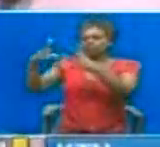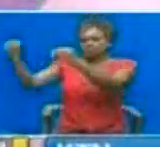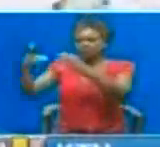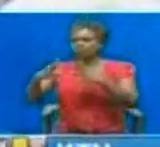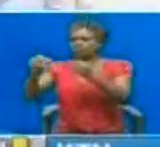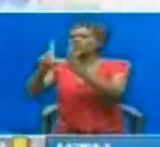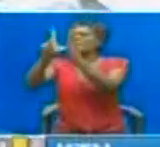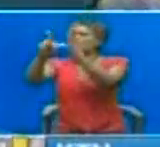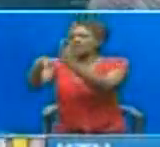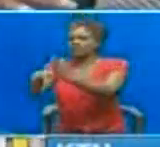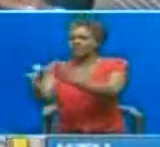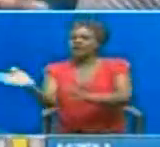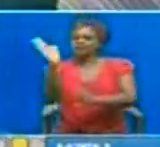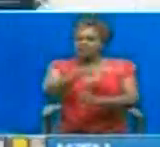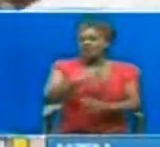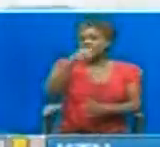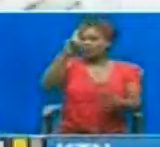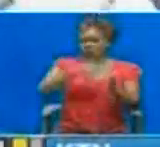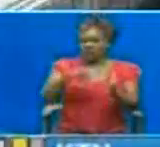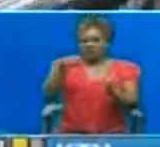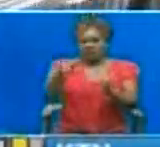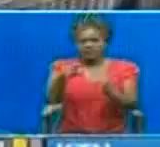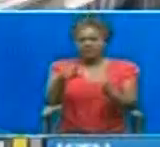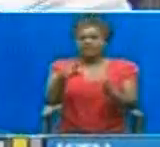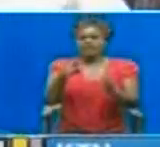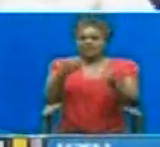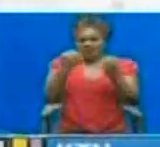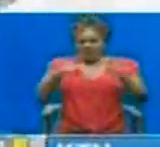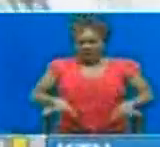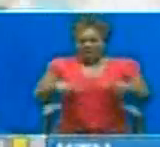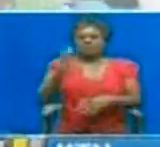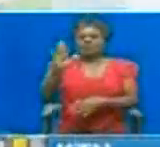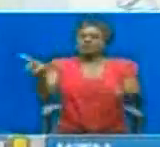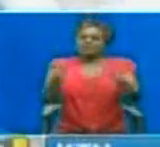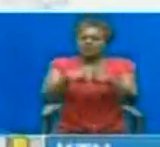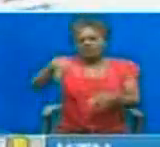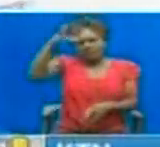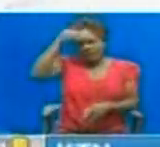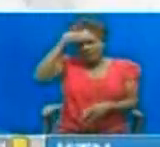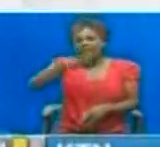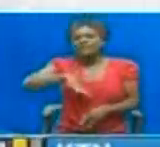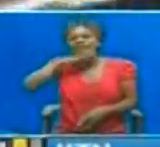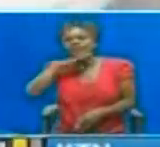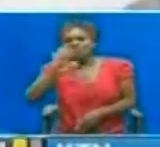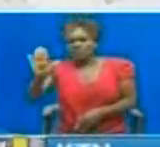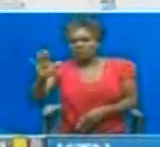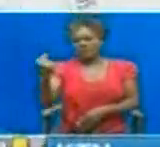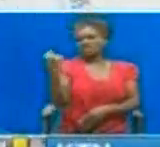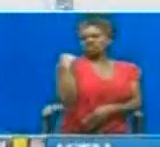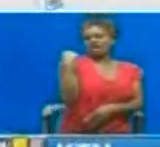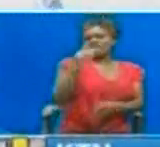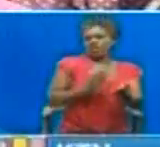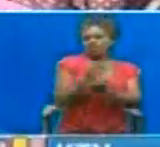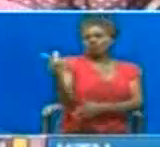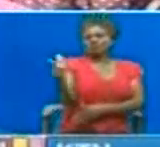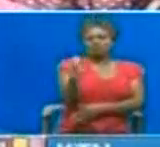and reappear, what they term as a hustle life. They also got to learn of his death yesterday via the